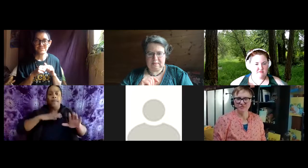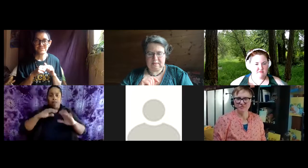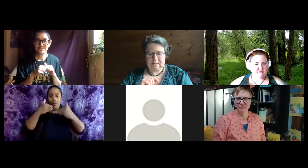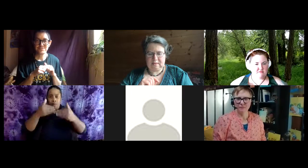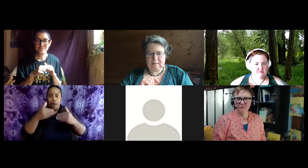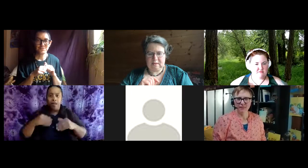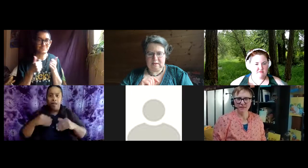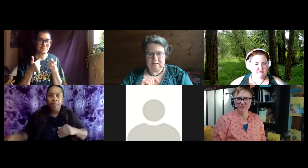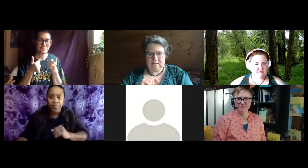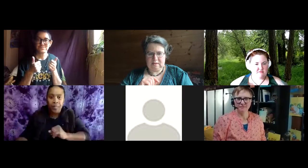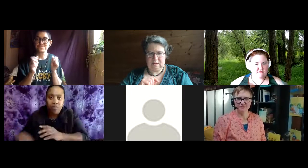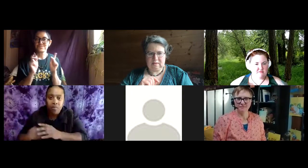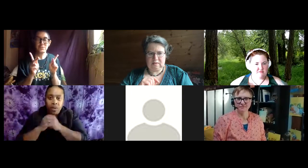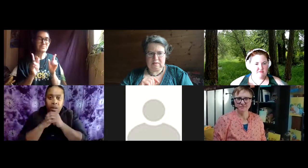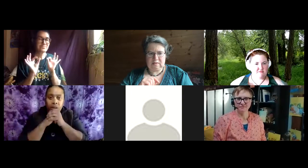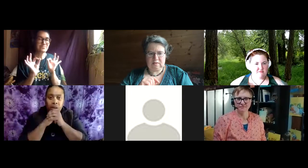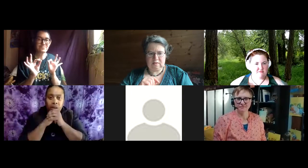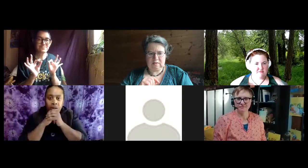that's fine. Go ahead.